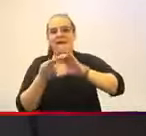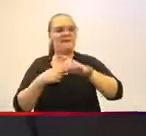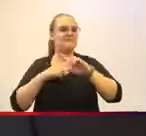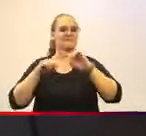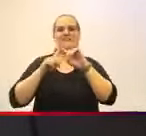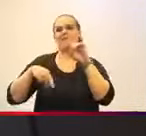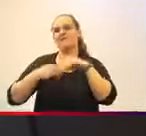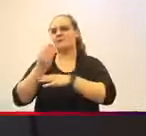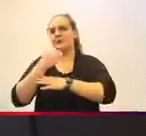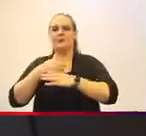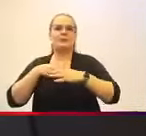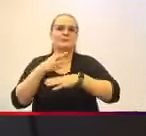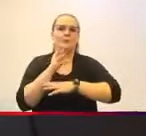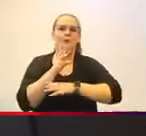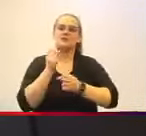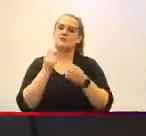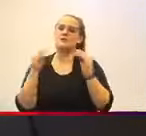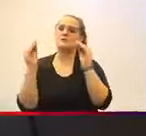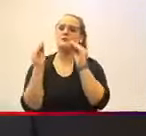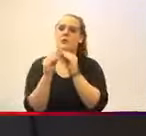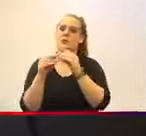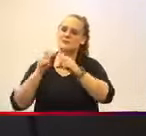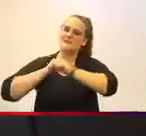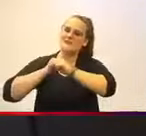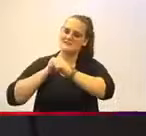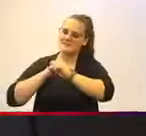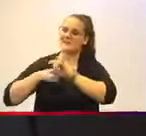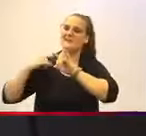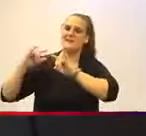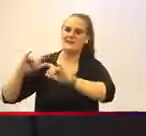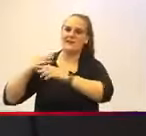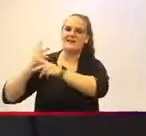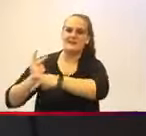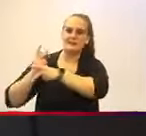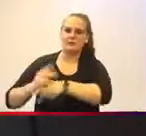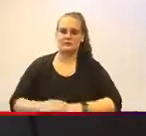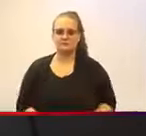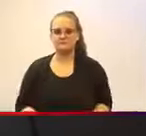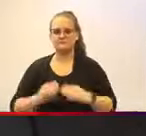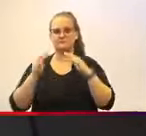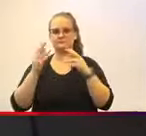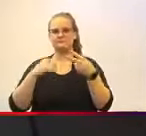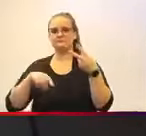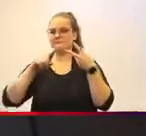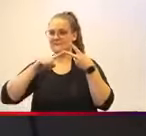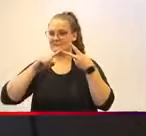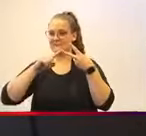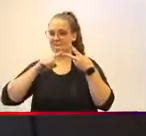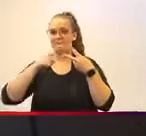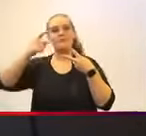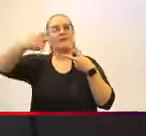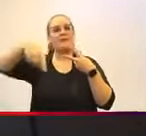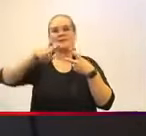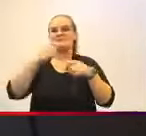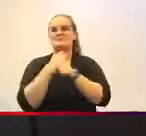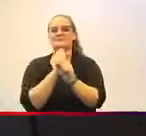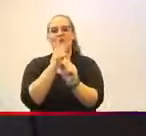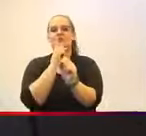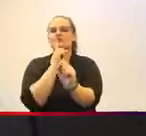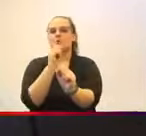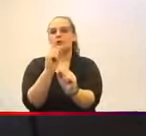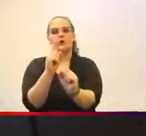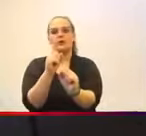a little more protected and cared for. Number 2, you made sure to enumerate